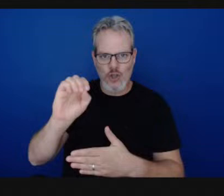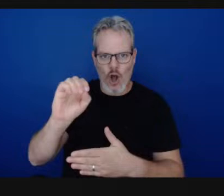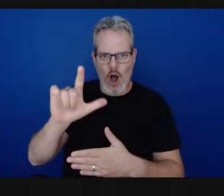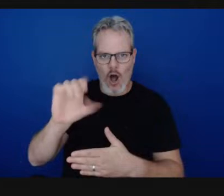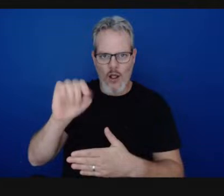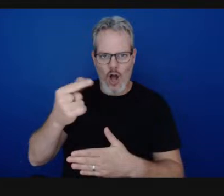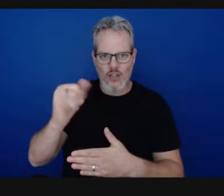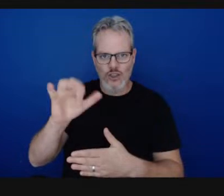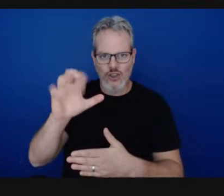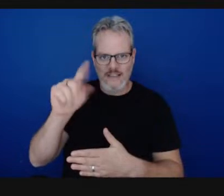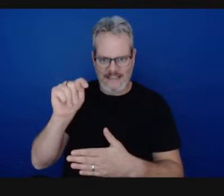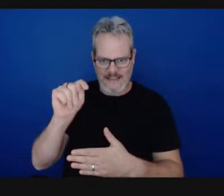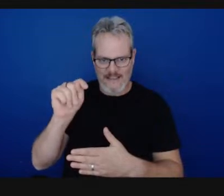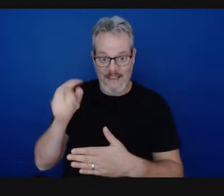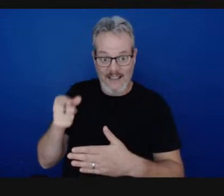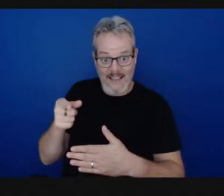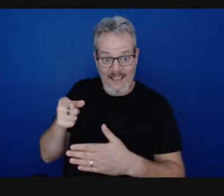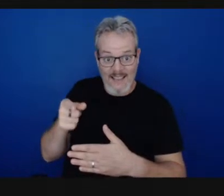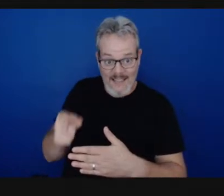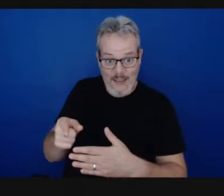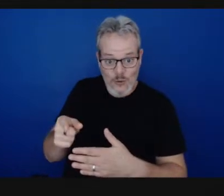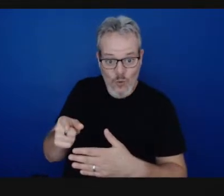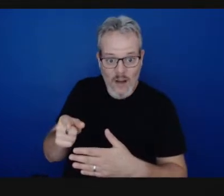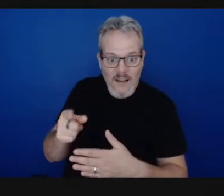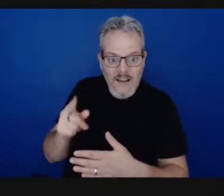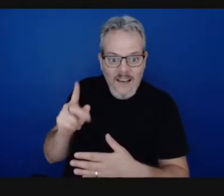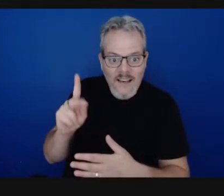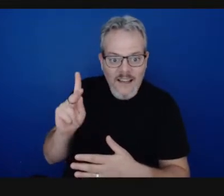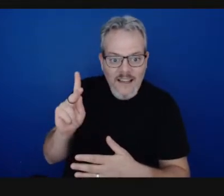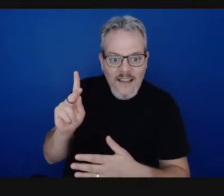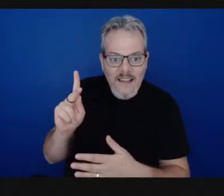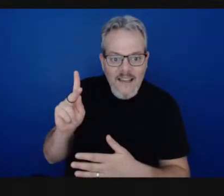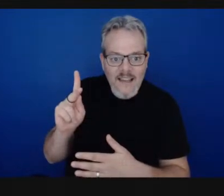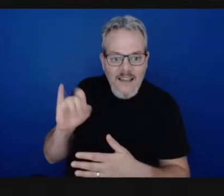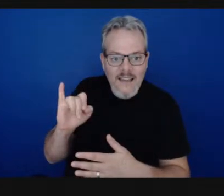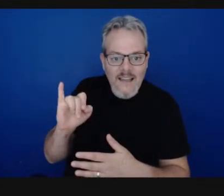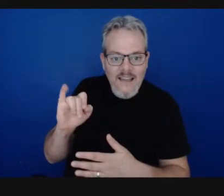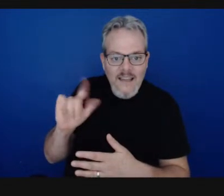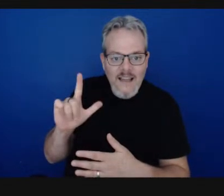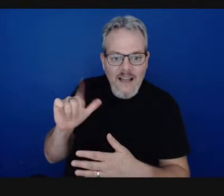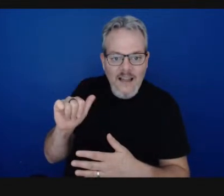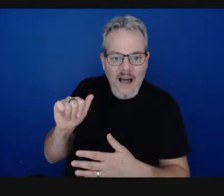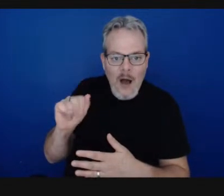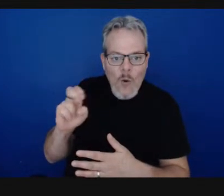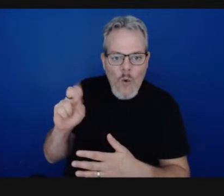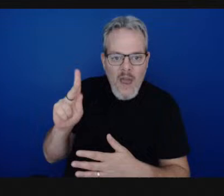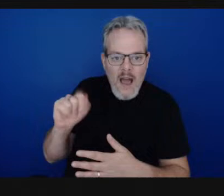This one, actually, Kilauea is Park Ranger Miket Gallegos.